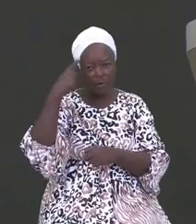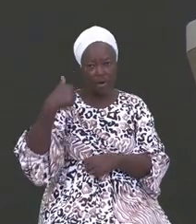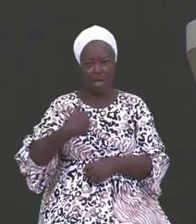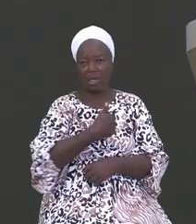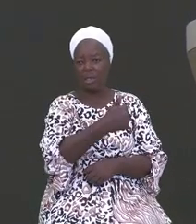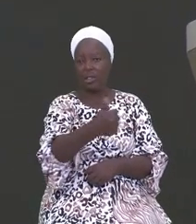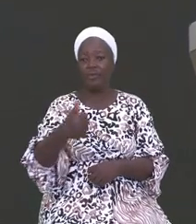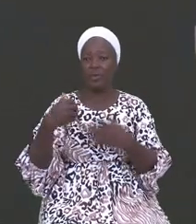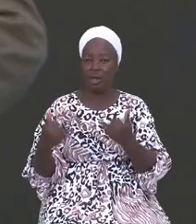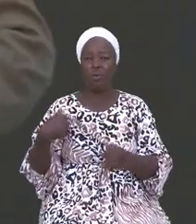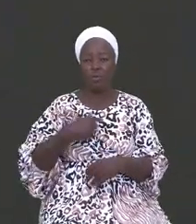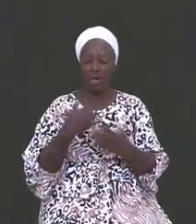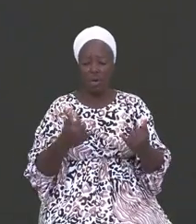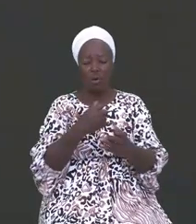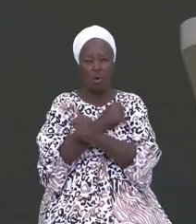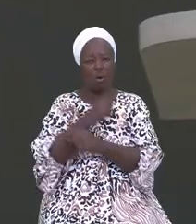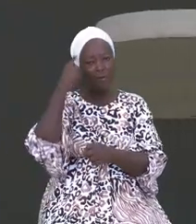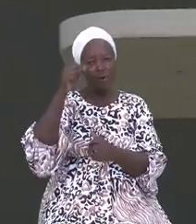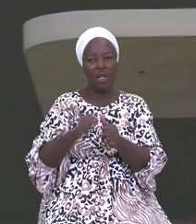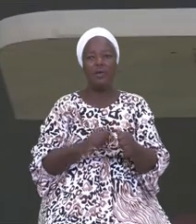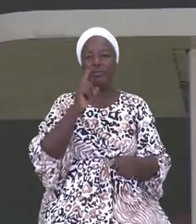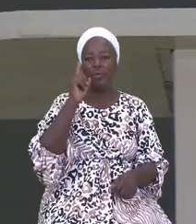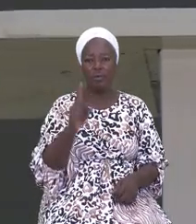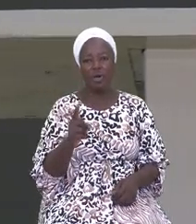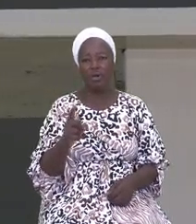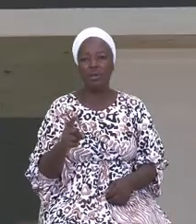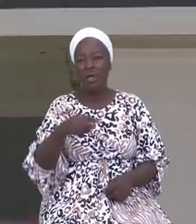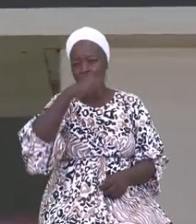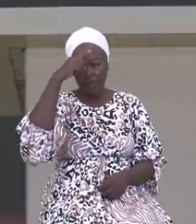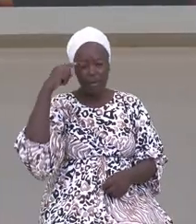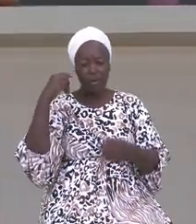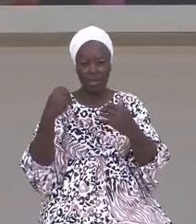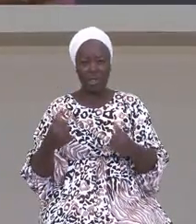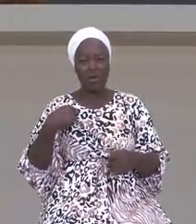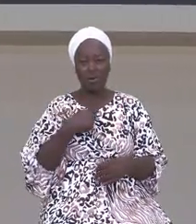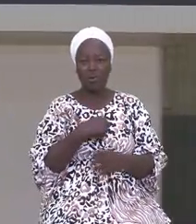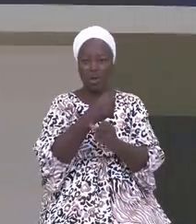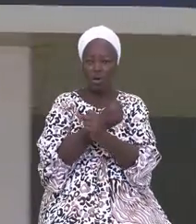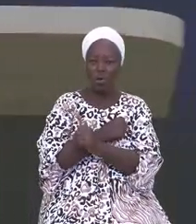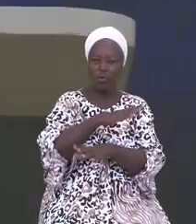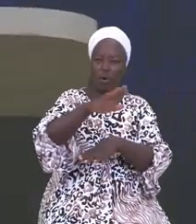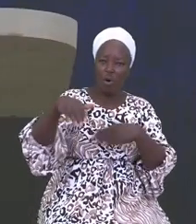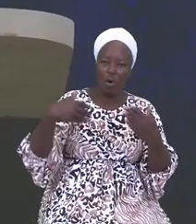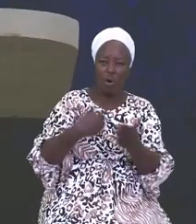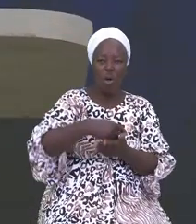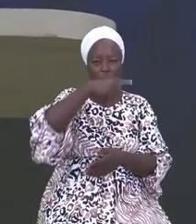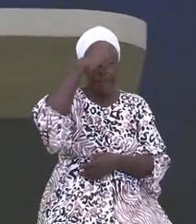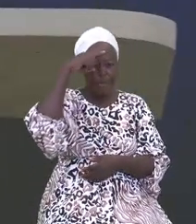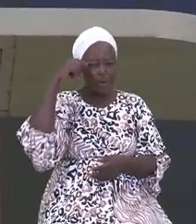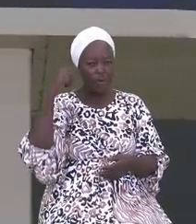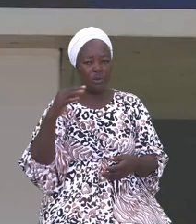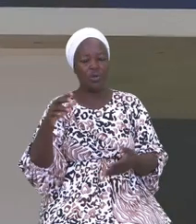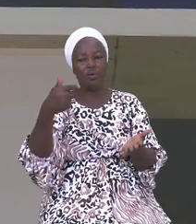now love for everyone. Because now we love all for the